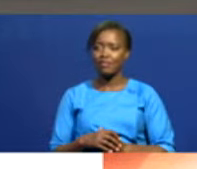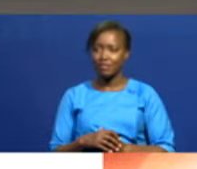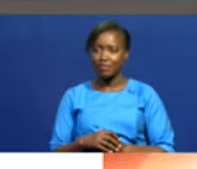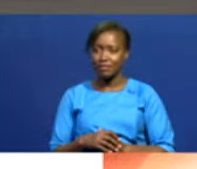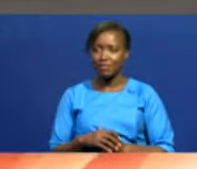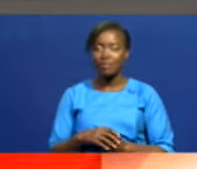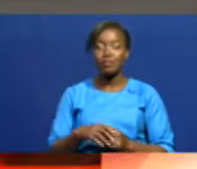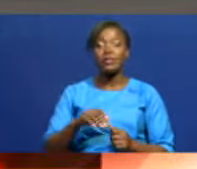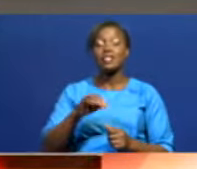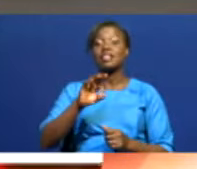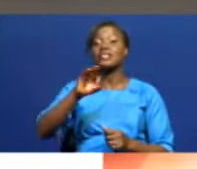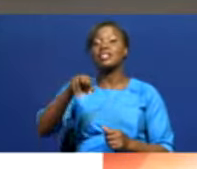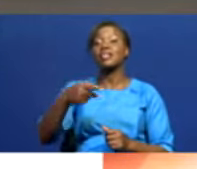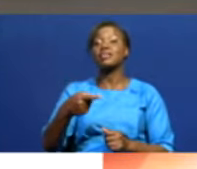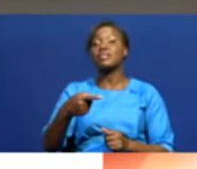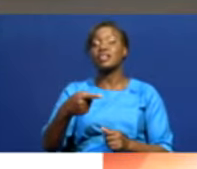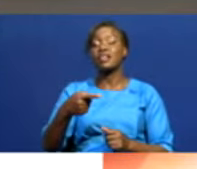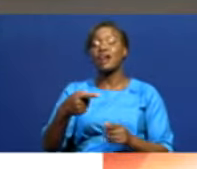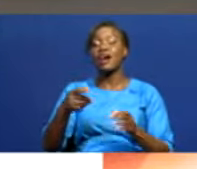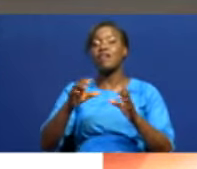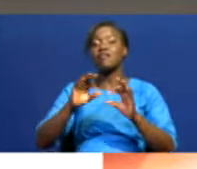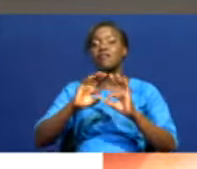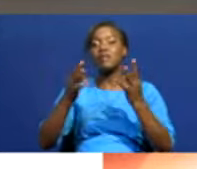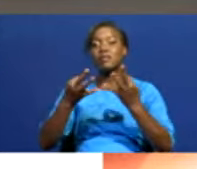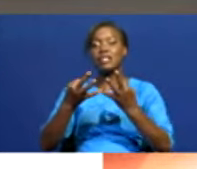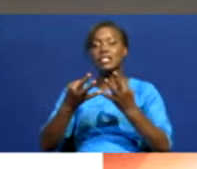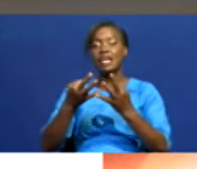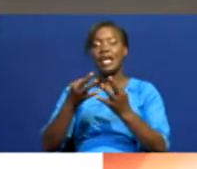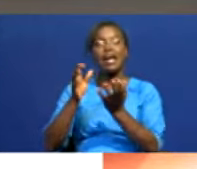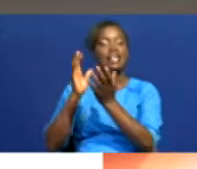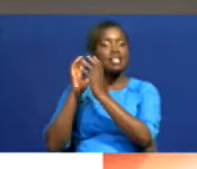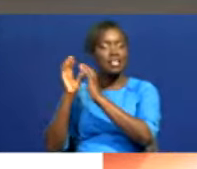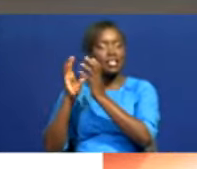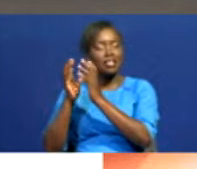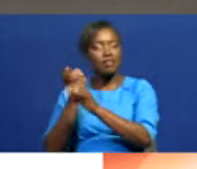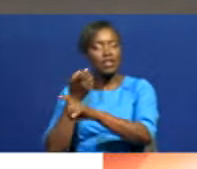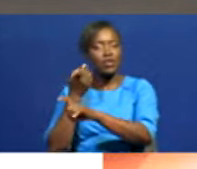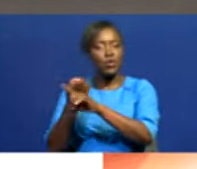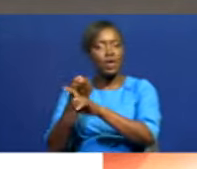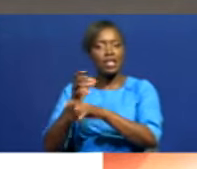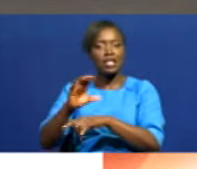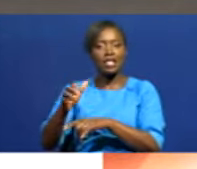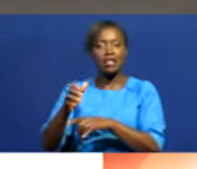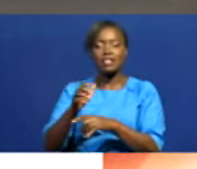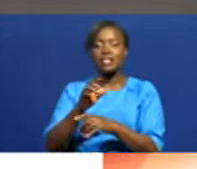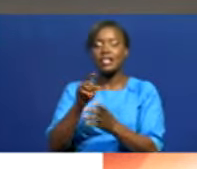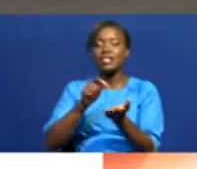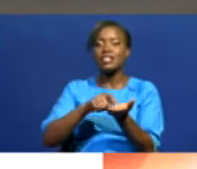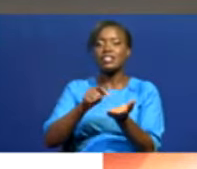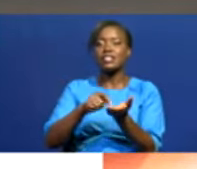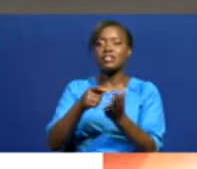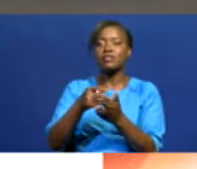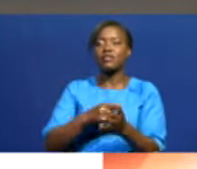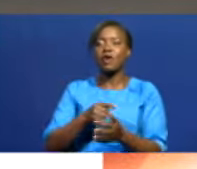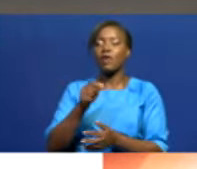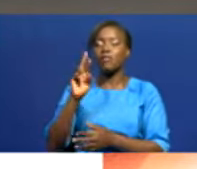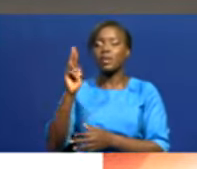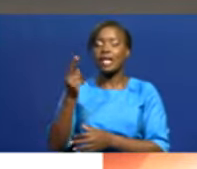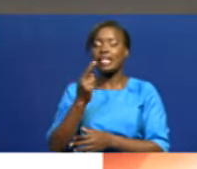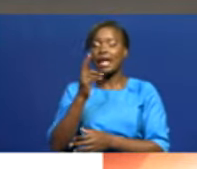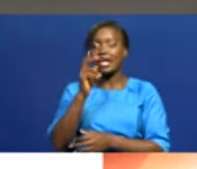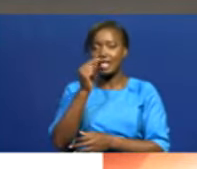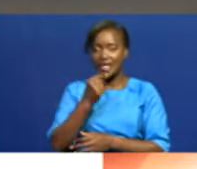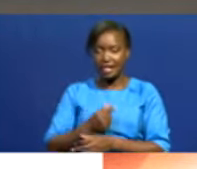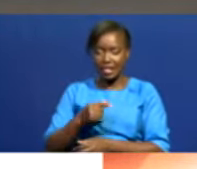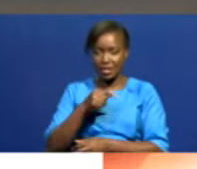About 3,000 families in Kilifi and Kwale counties have received seeds from the Kenya Red Cross Society in readiness for the